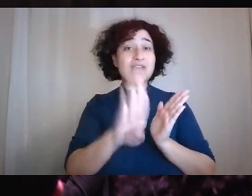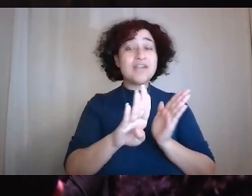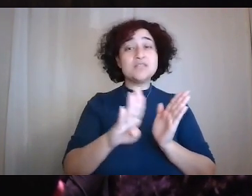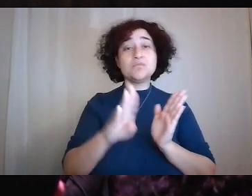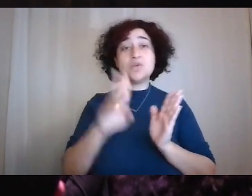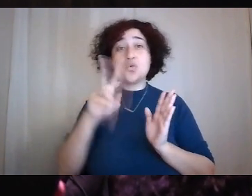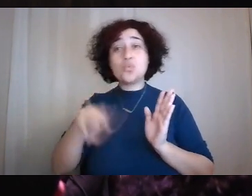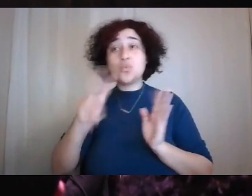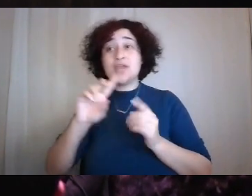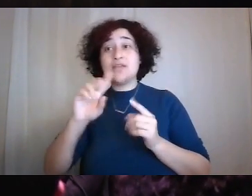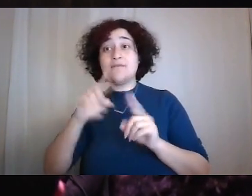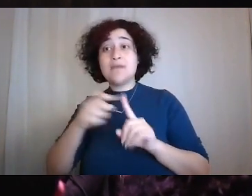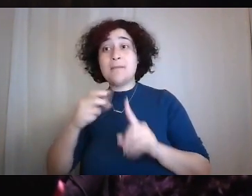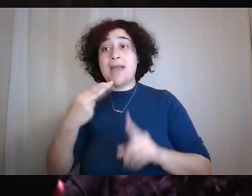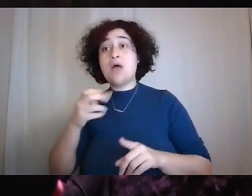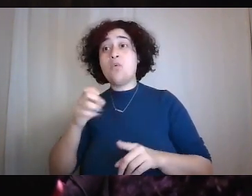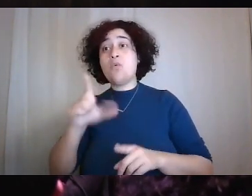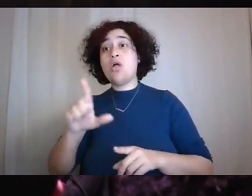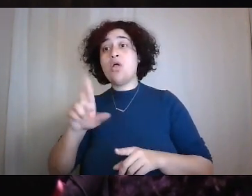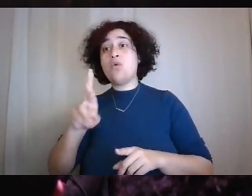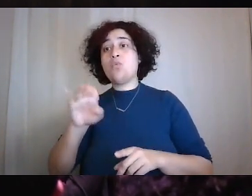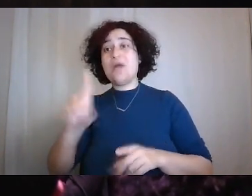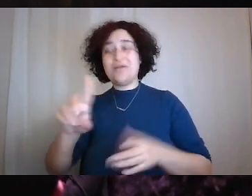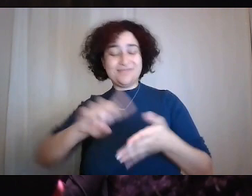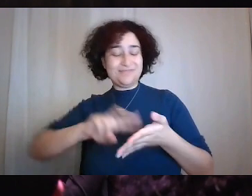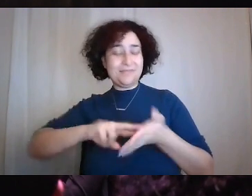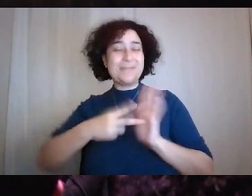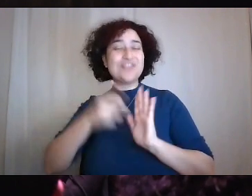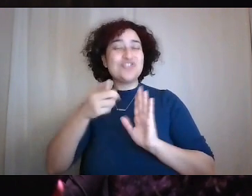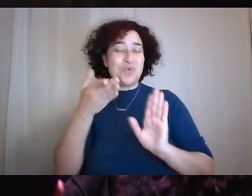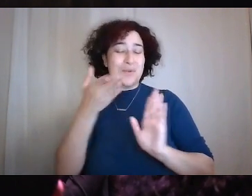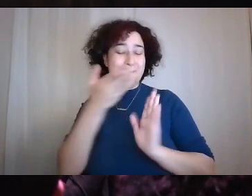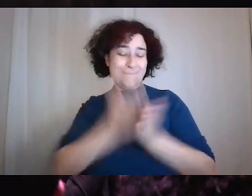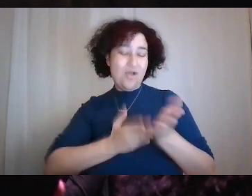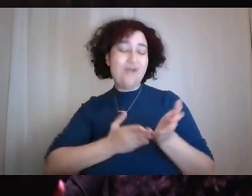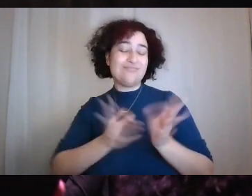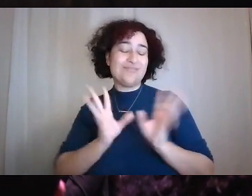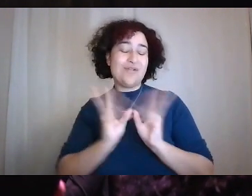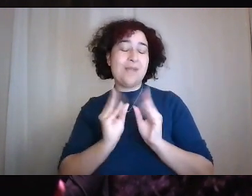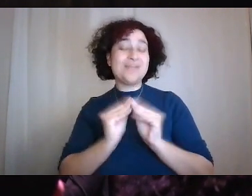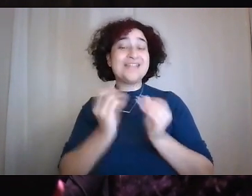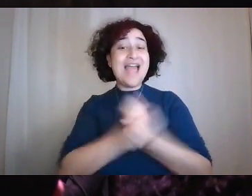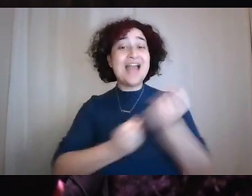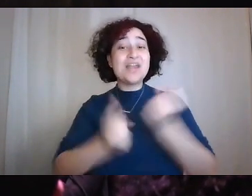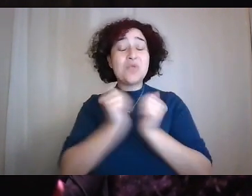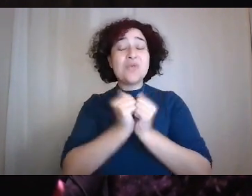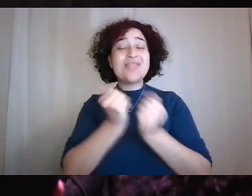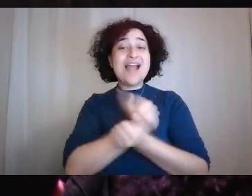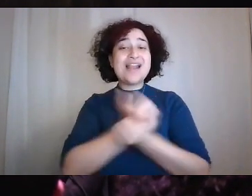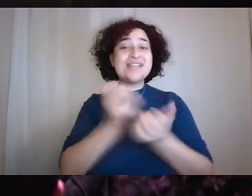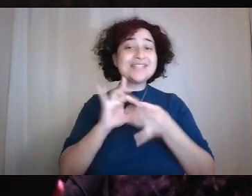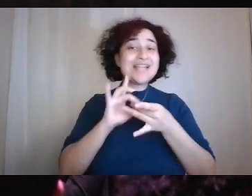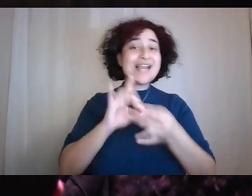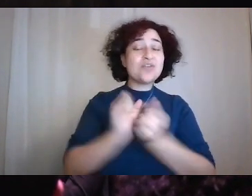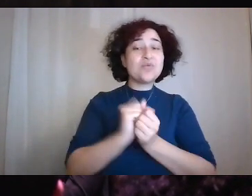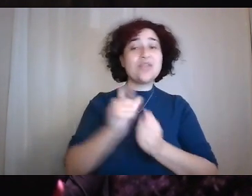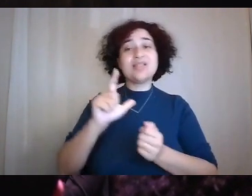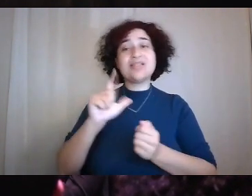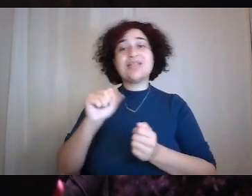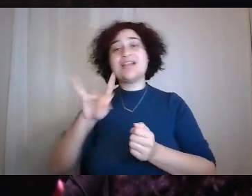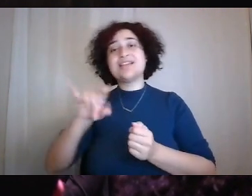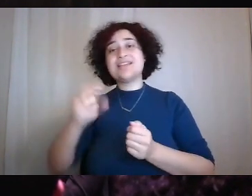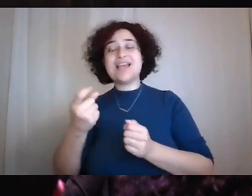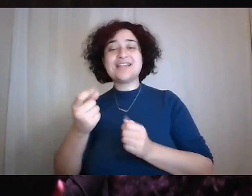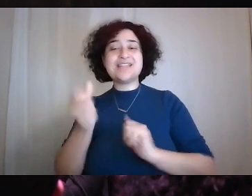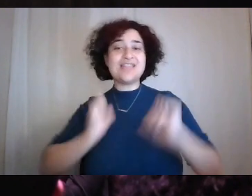are a member of the commons. Anyone with anything to say or do related with Latinx theater that chooses to use our public